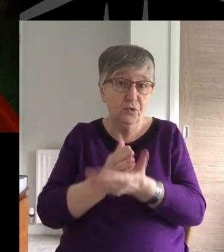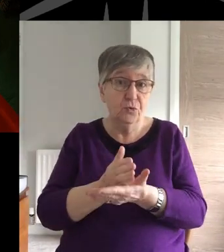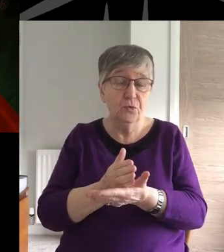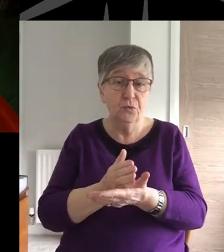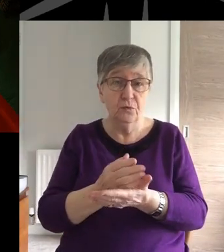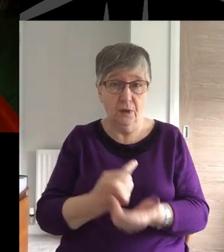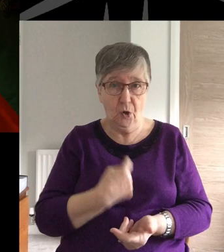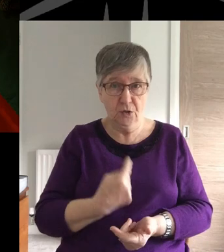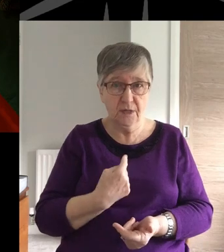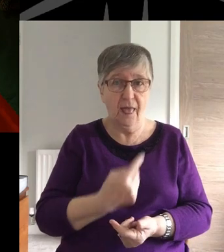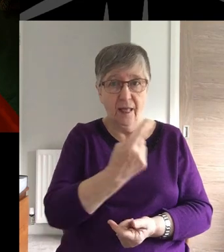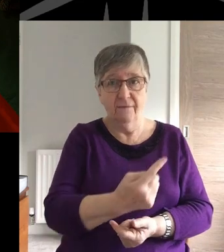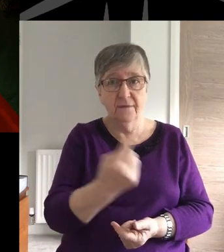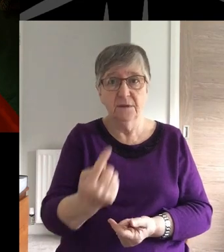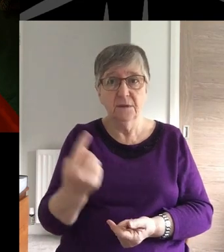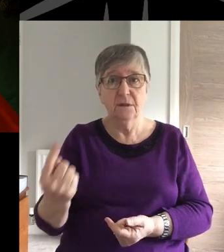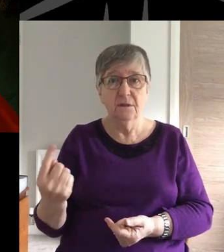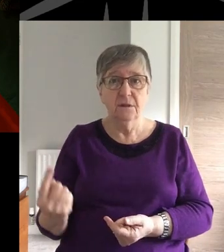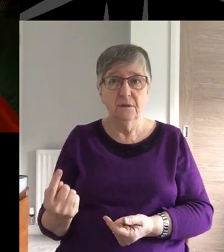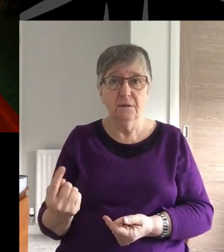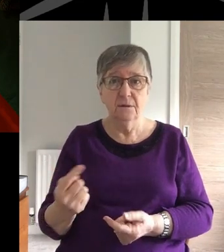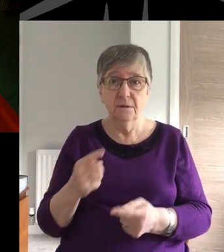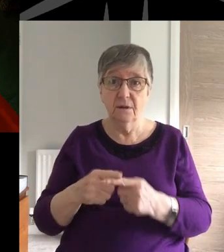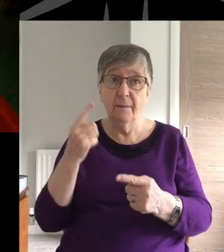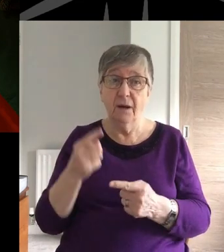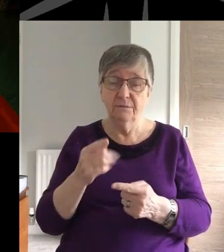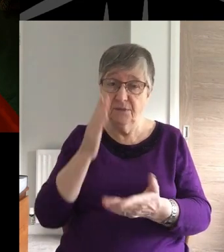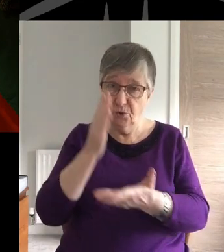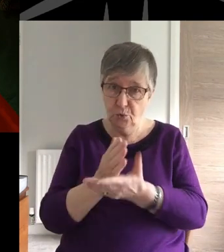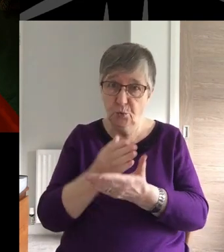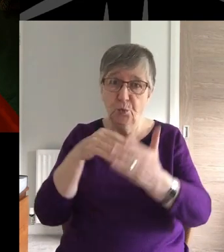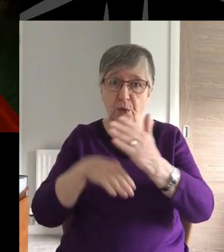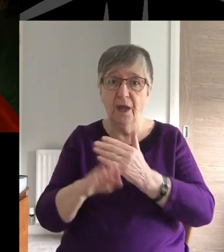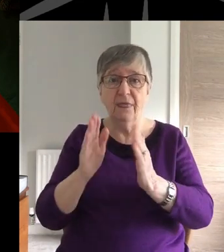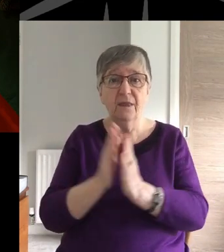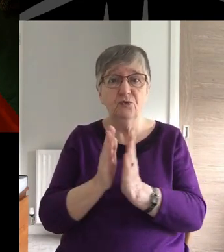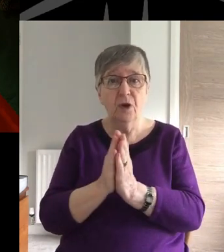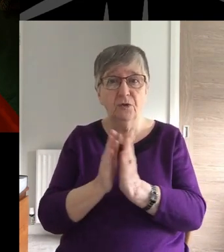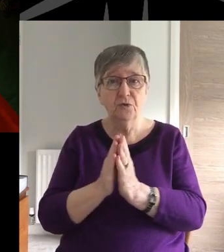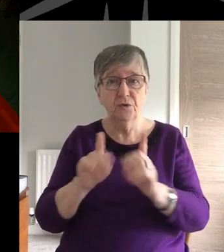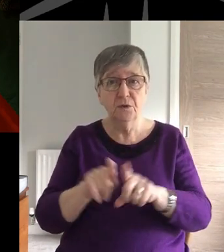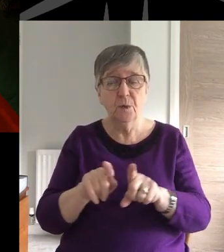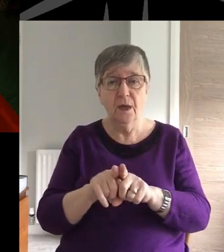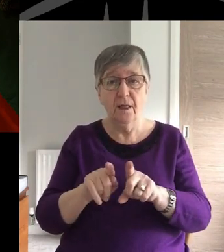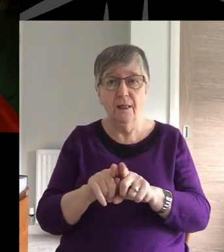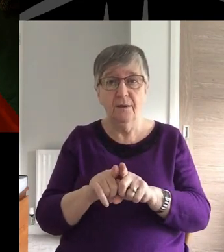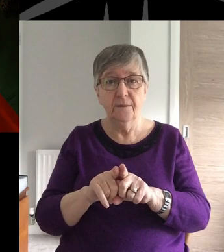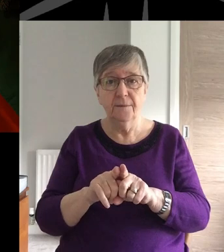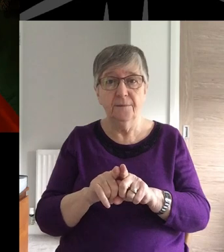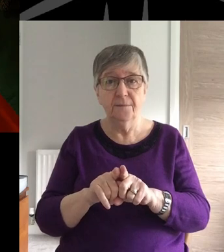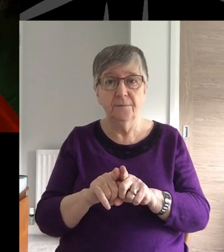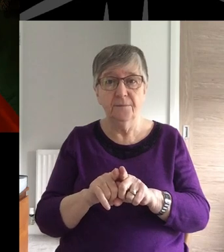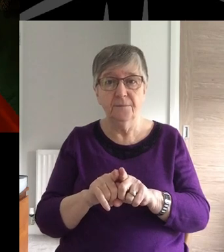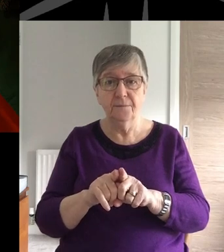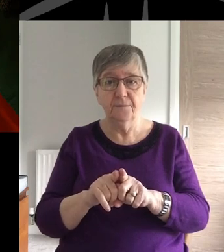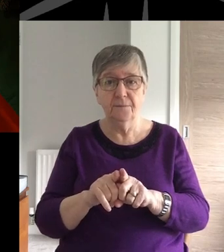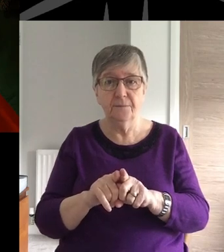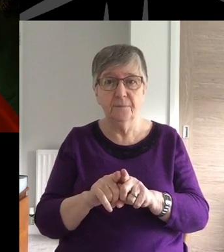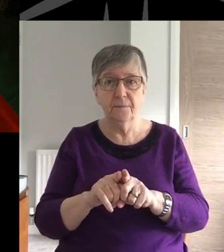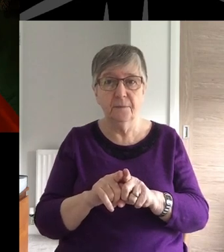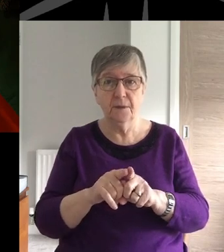And that's true not just for ourselves as individuals, but that's been all too true for us as church.